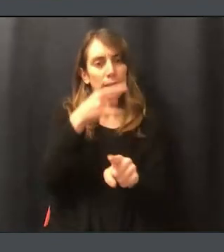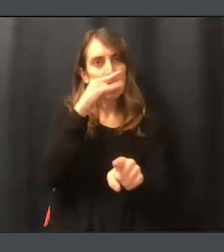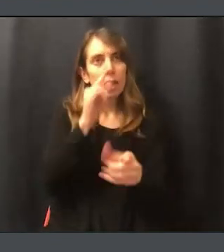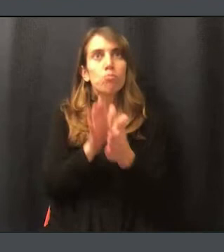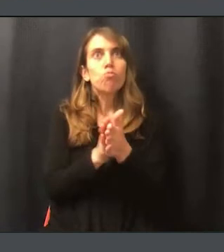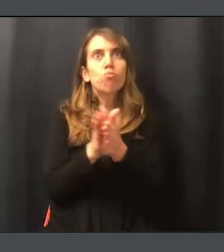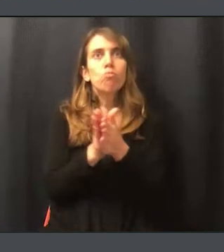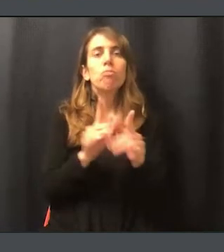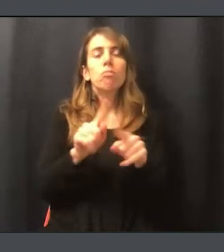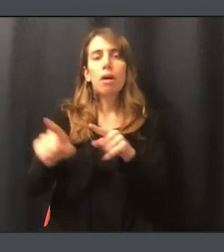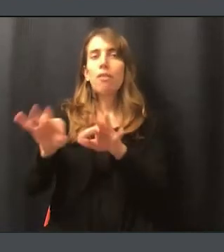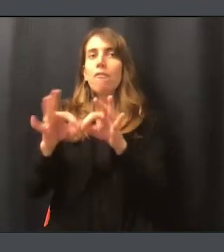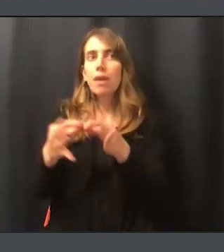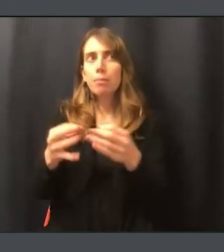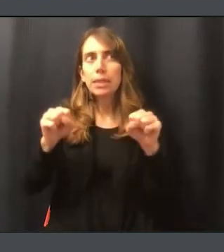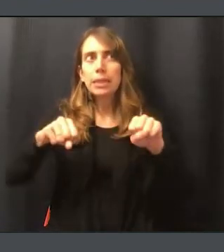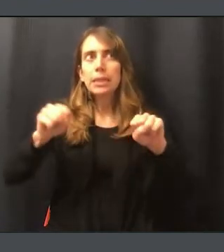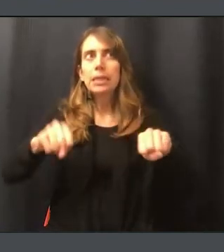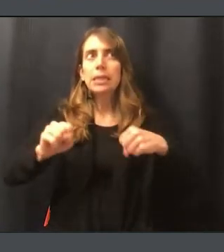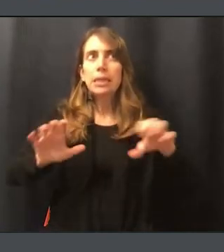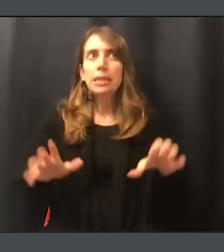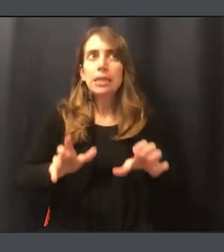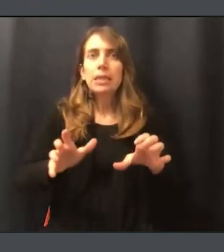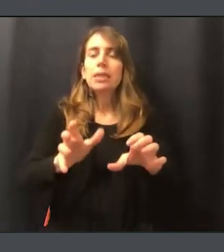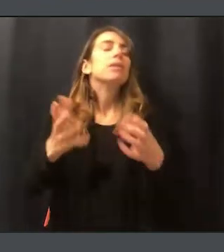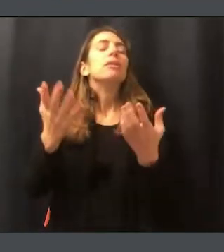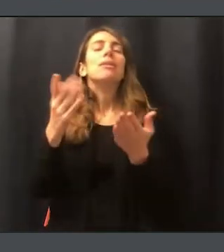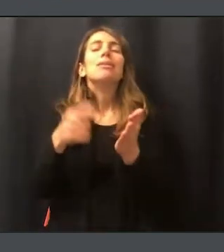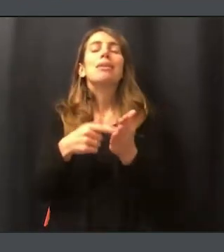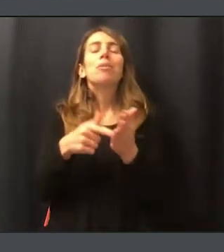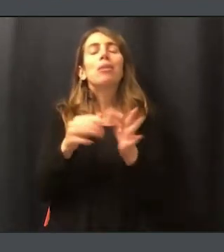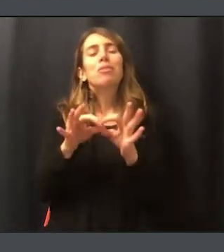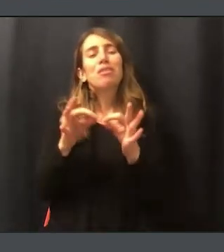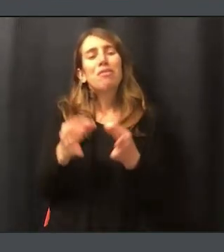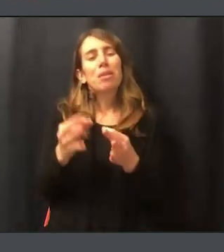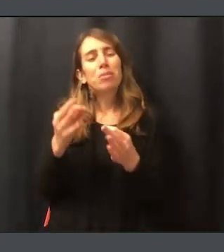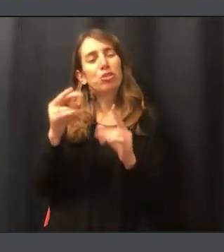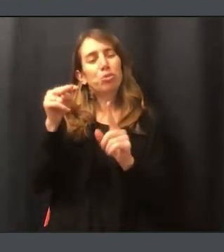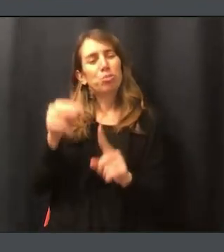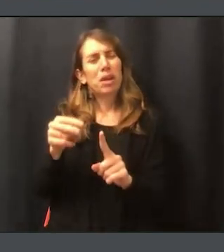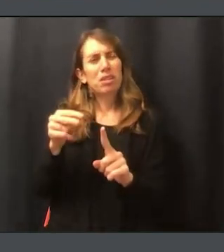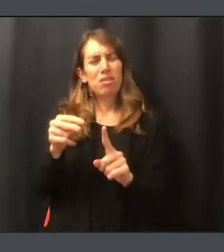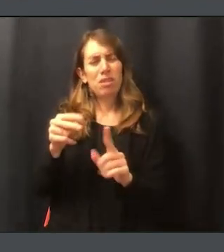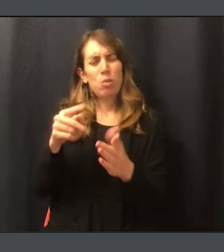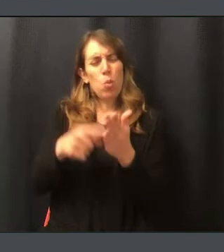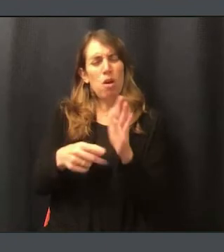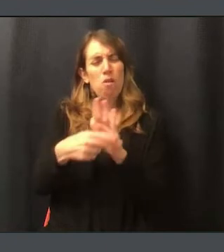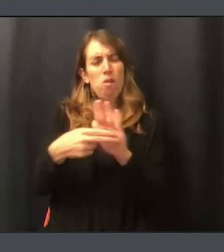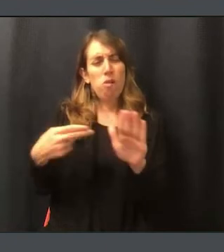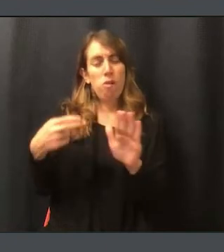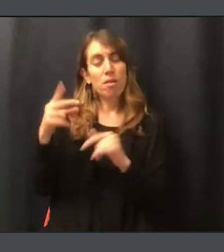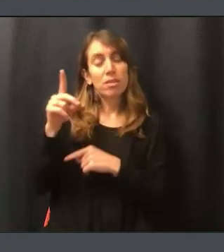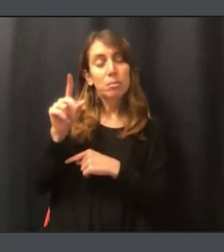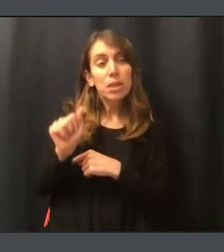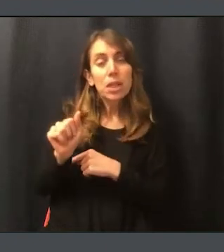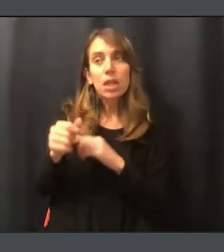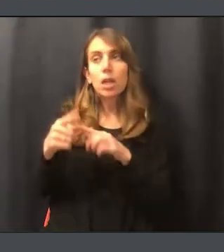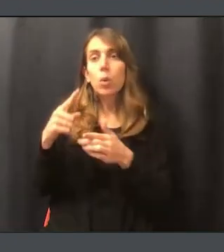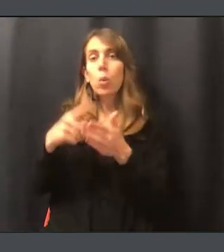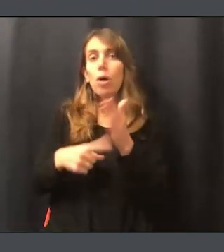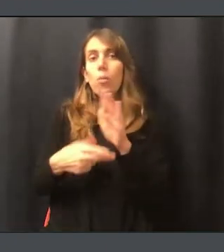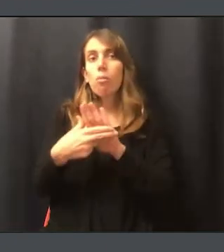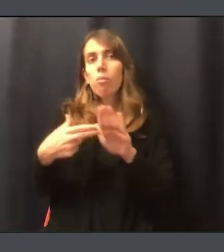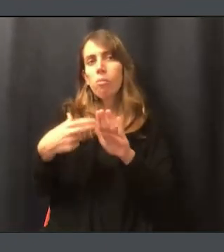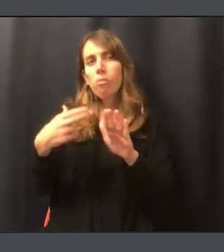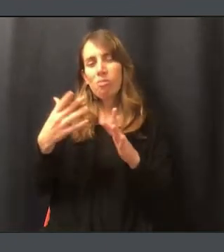So sometimes a family's perspective on what is a disability or what is an illness might be really different from yours. And so you need to be